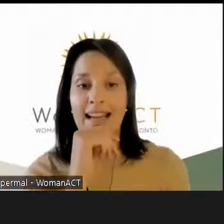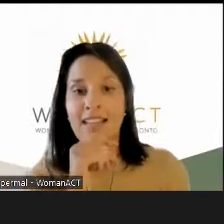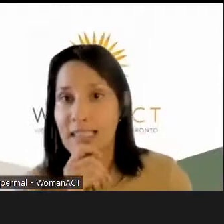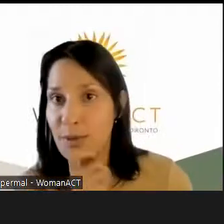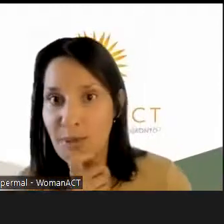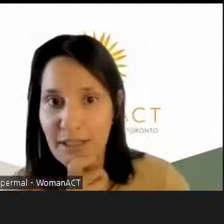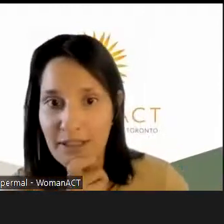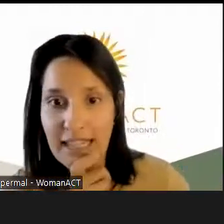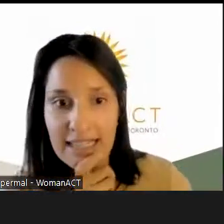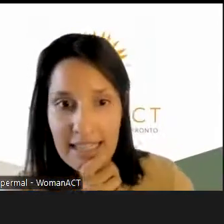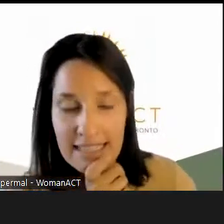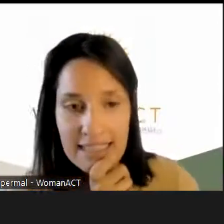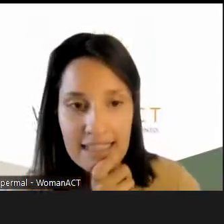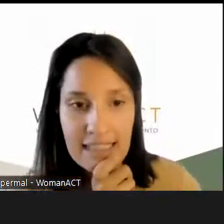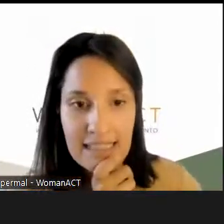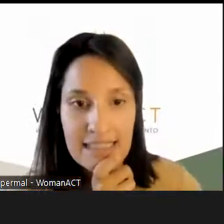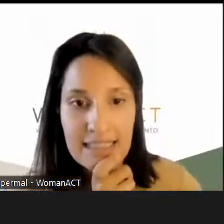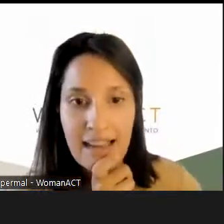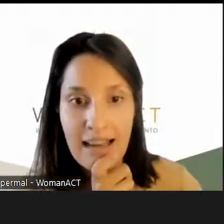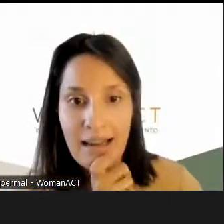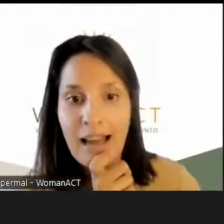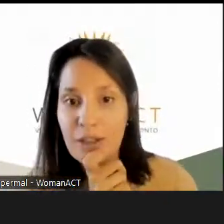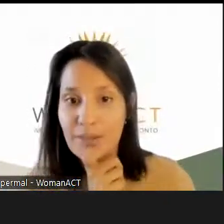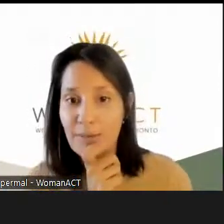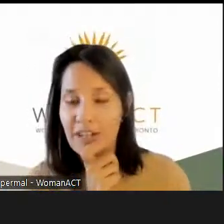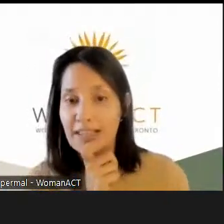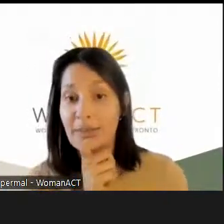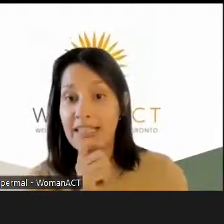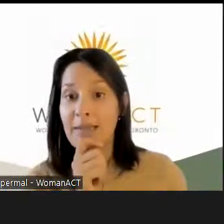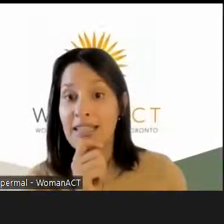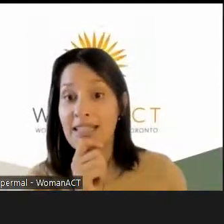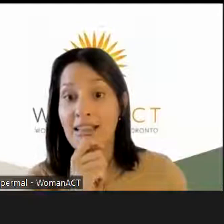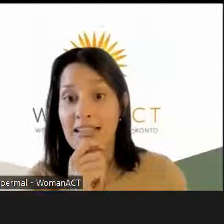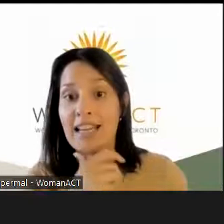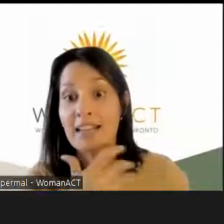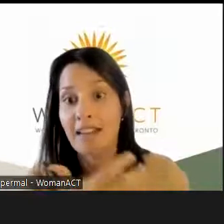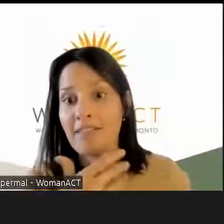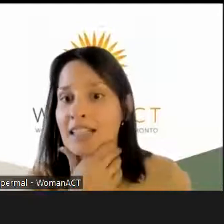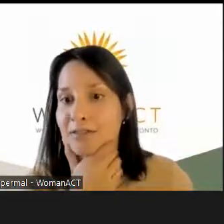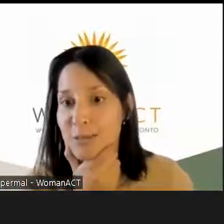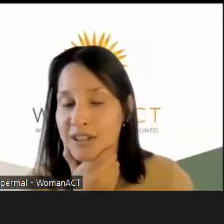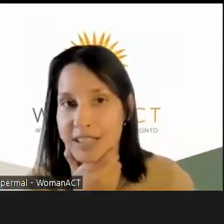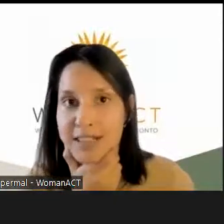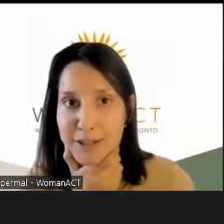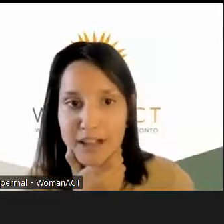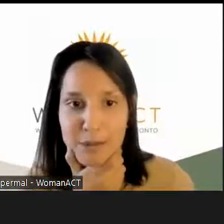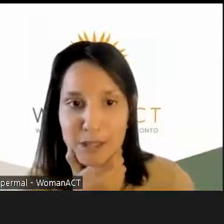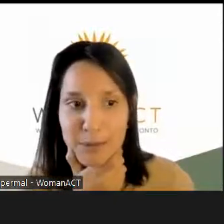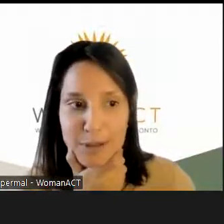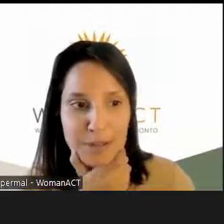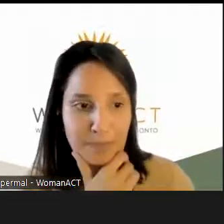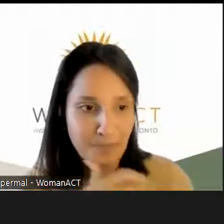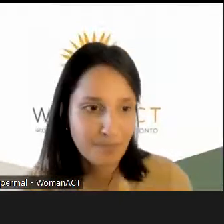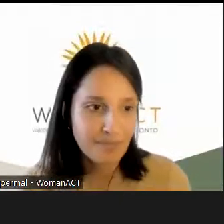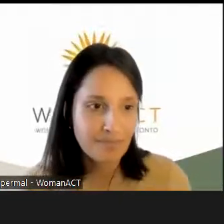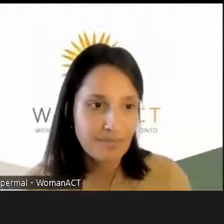And that is what we'll be looking at next, is how service providers and participants discussed effective responses to economic